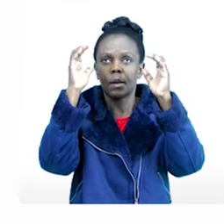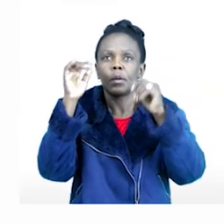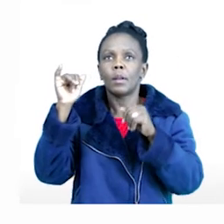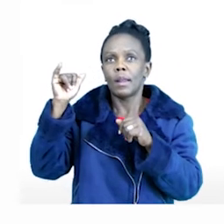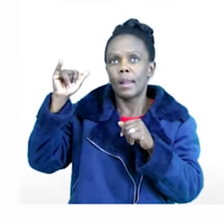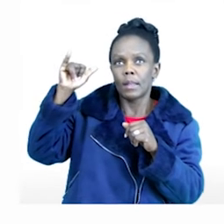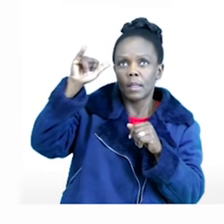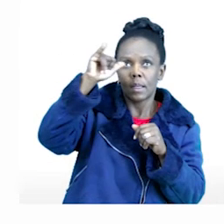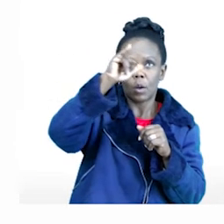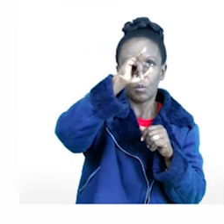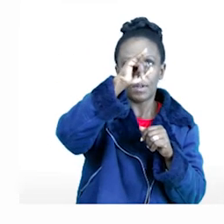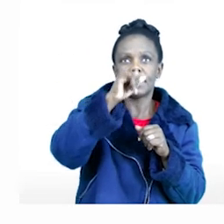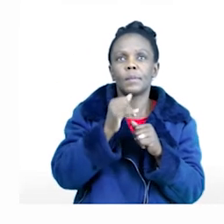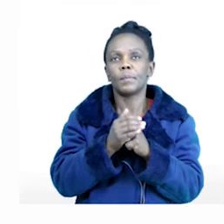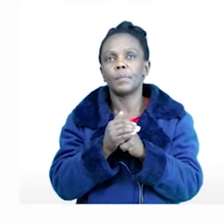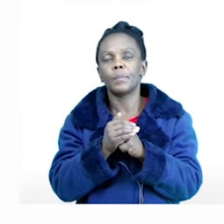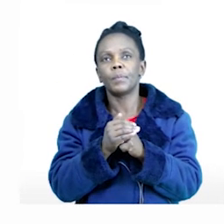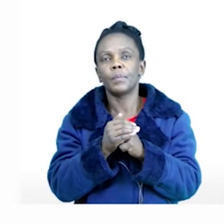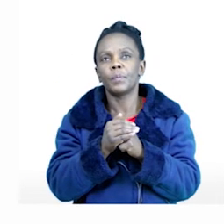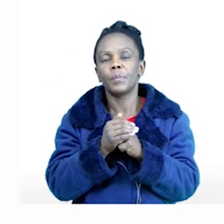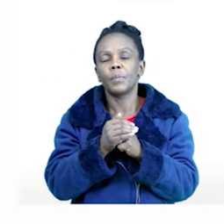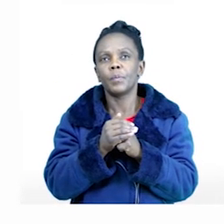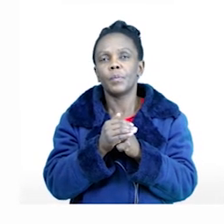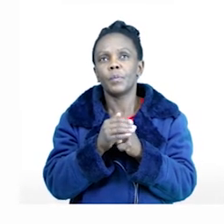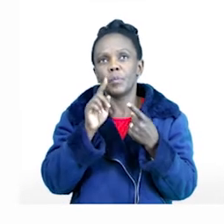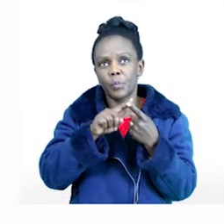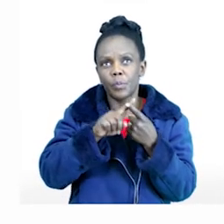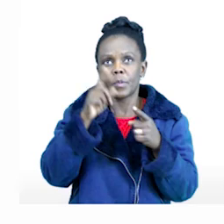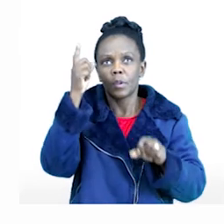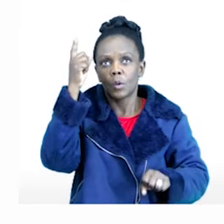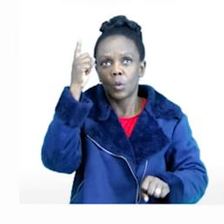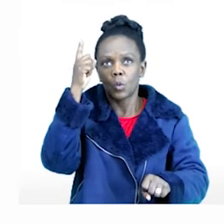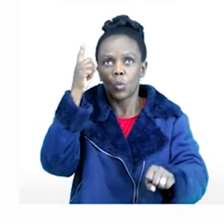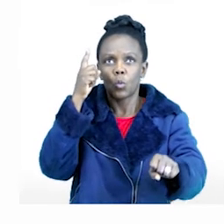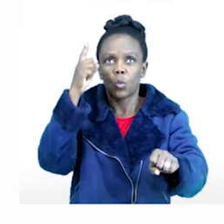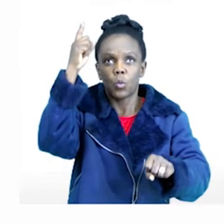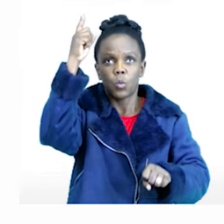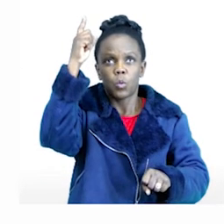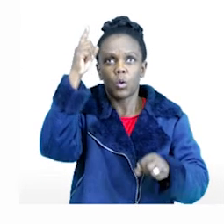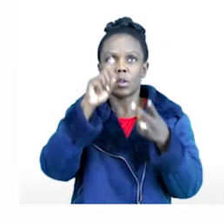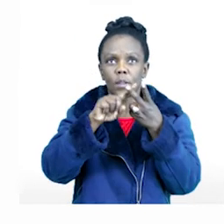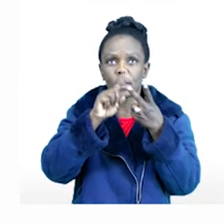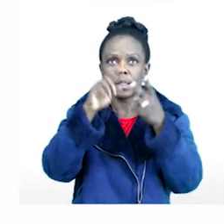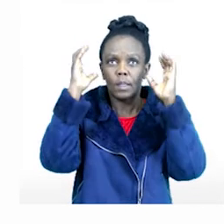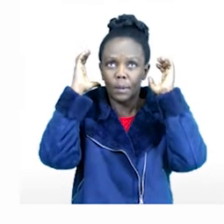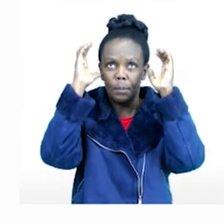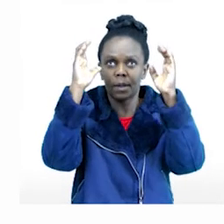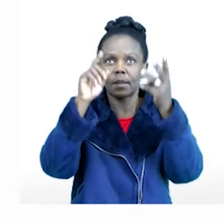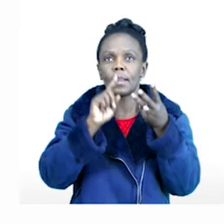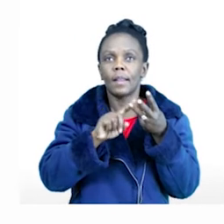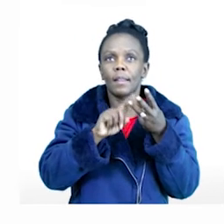tractor, a bus, an aeroplane. Again, a tractor, a bus, and